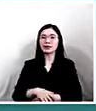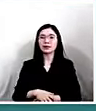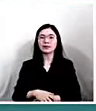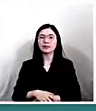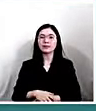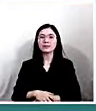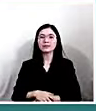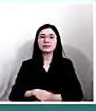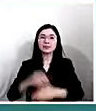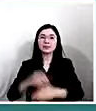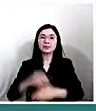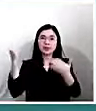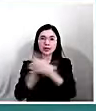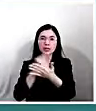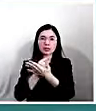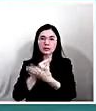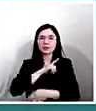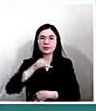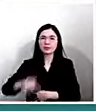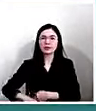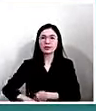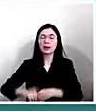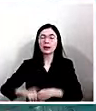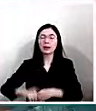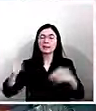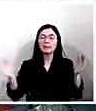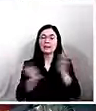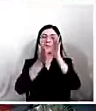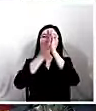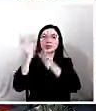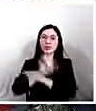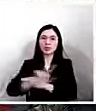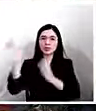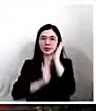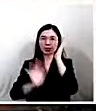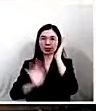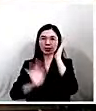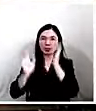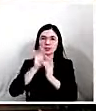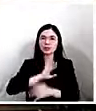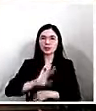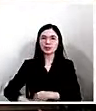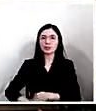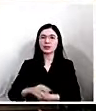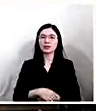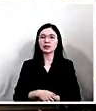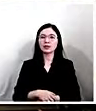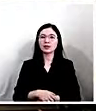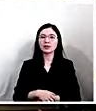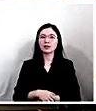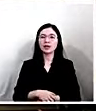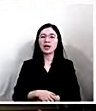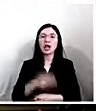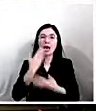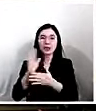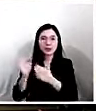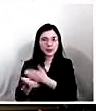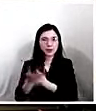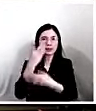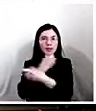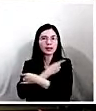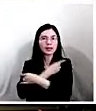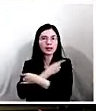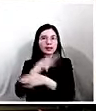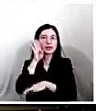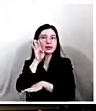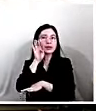The Gospel of the Lord. Praise you, Lord Jesus Christ. Good morning, my dear brothers and